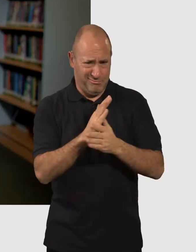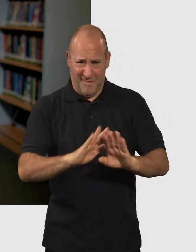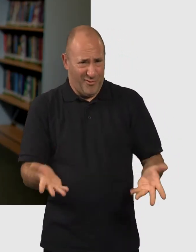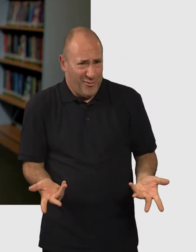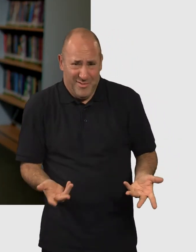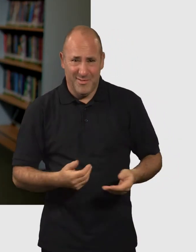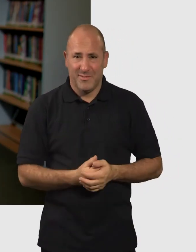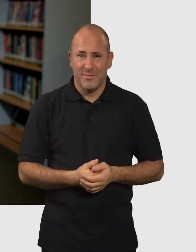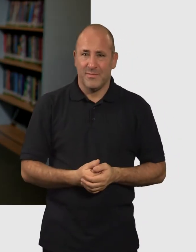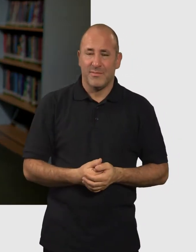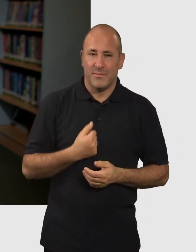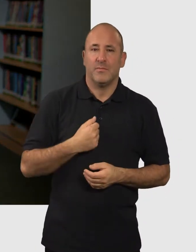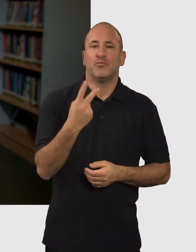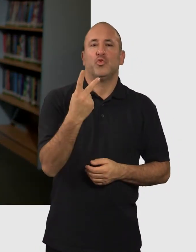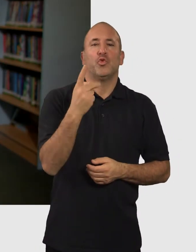Absolutely not.